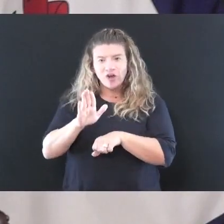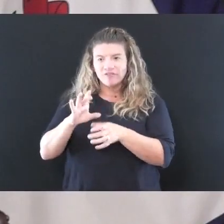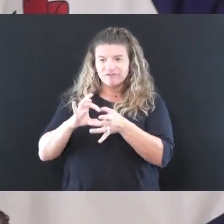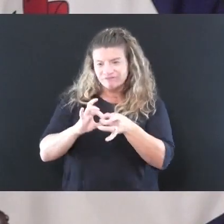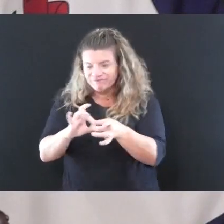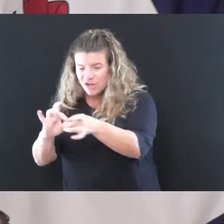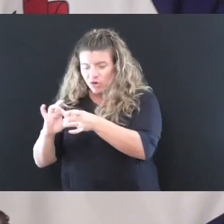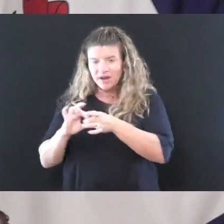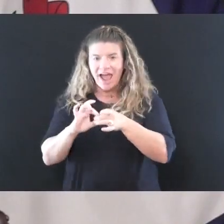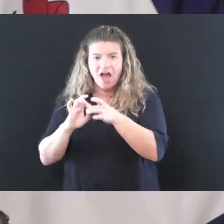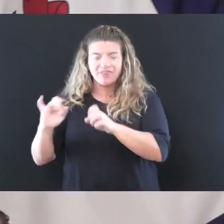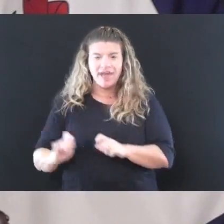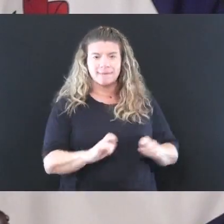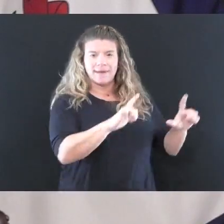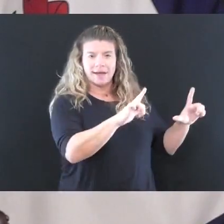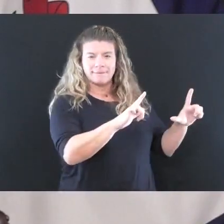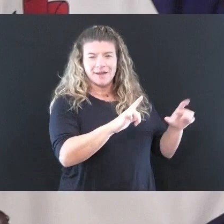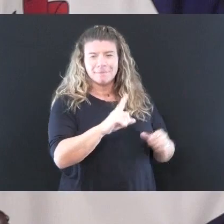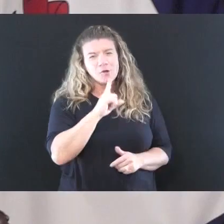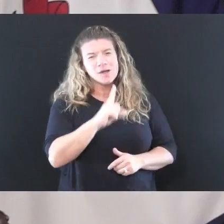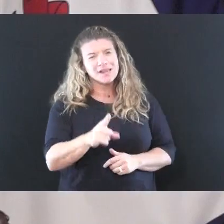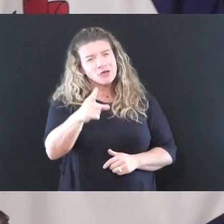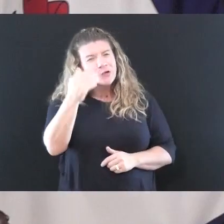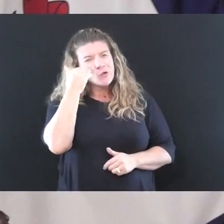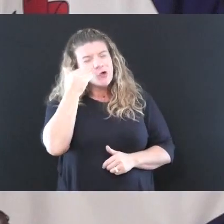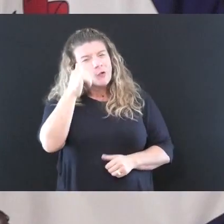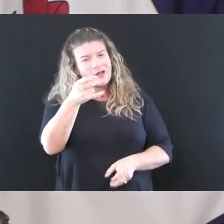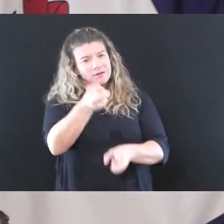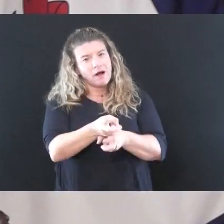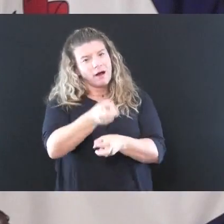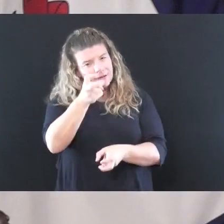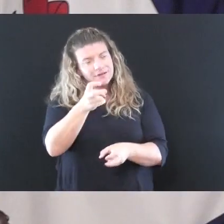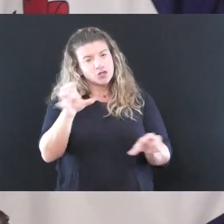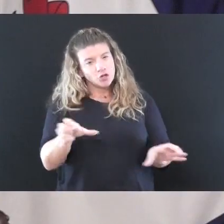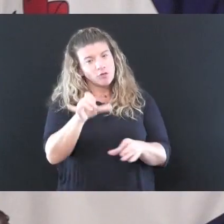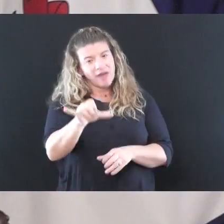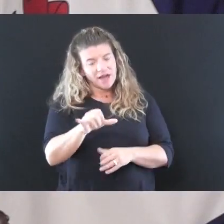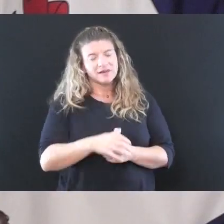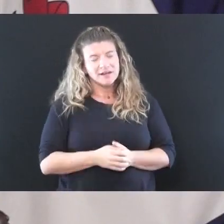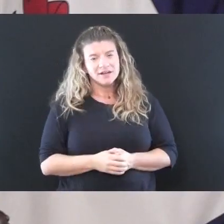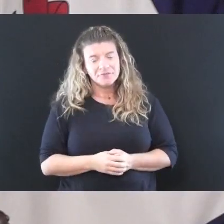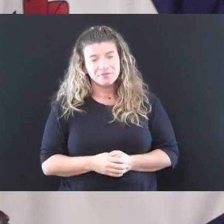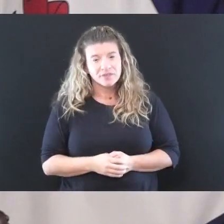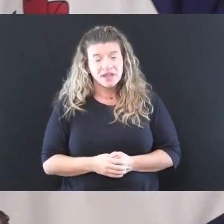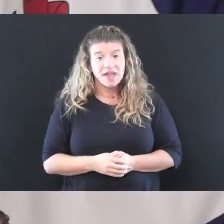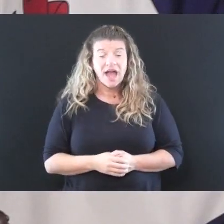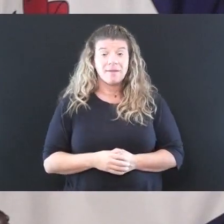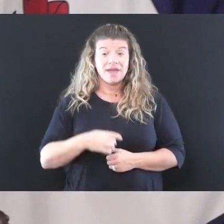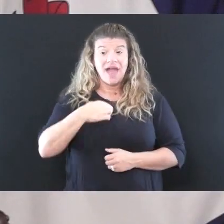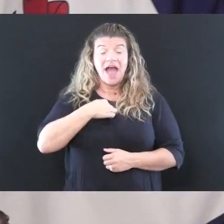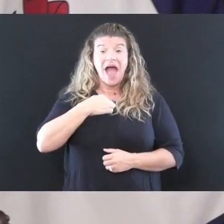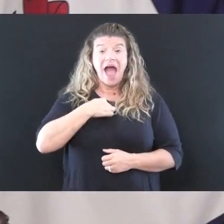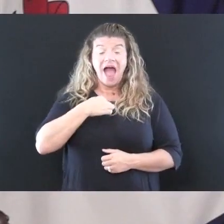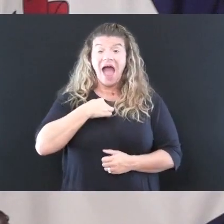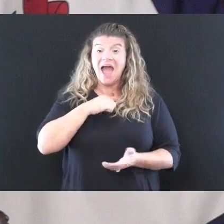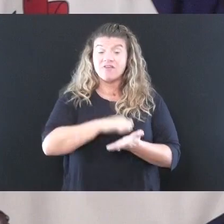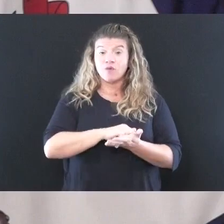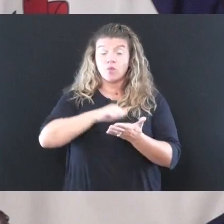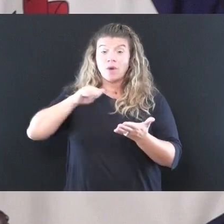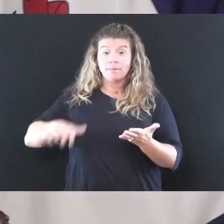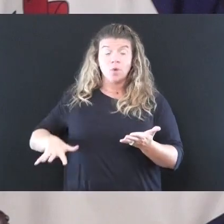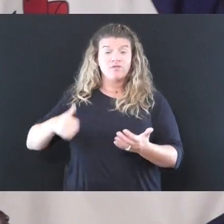but that's really, really difficult to do. But Dr. Marsh, I mean, I have removed myself from the standpoint